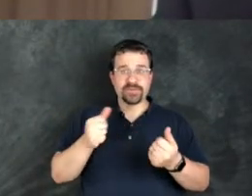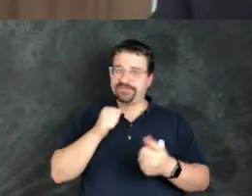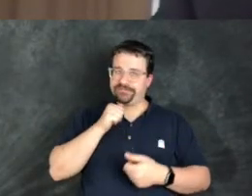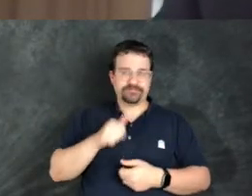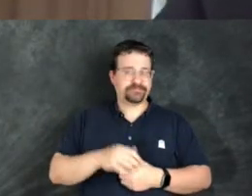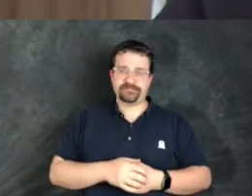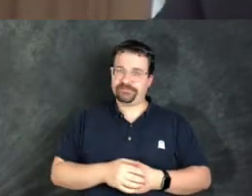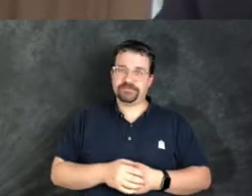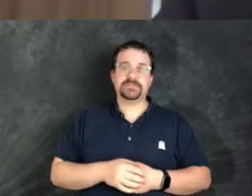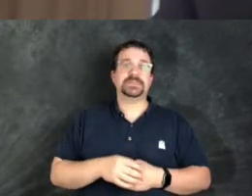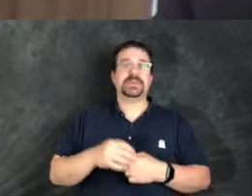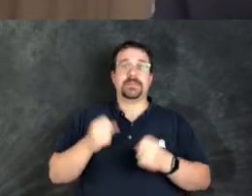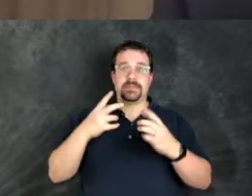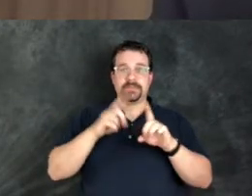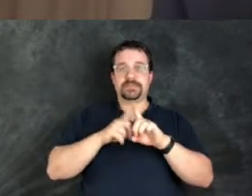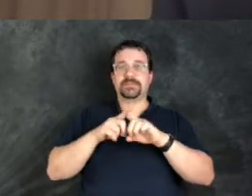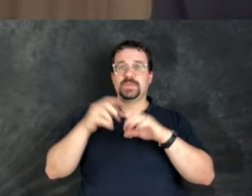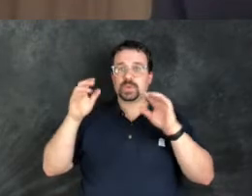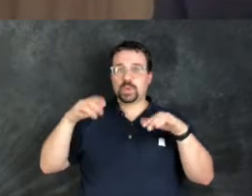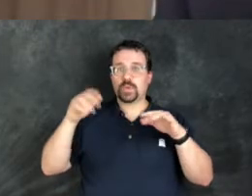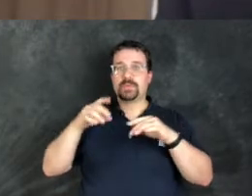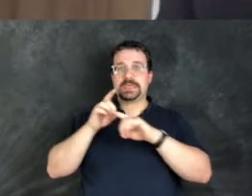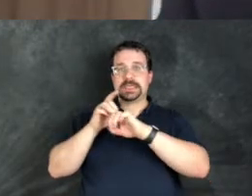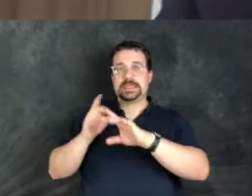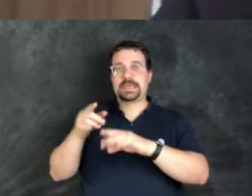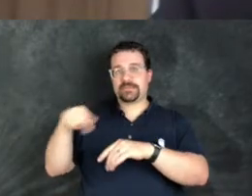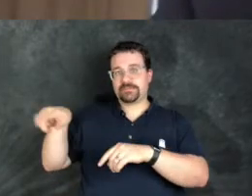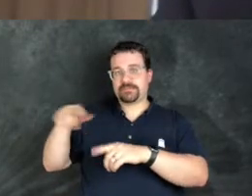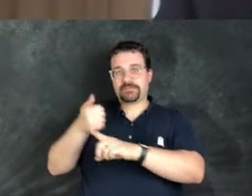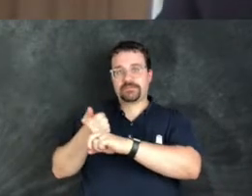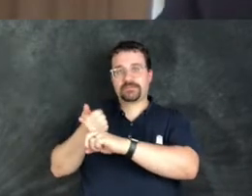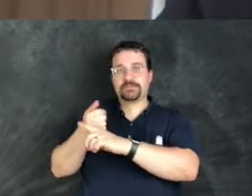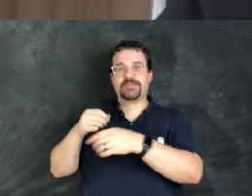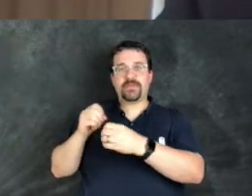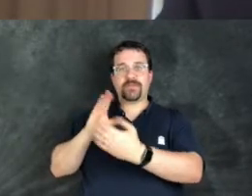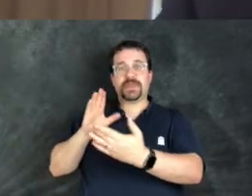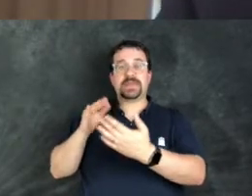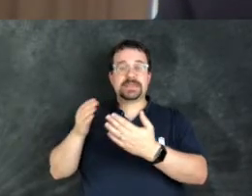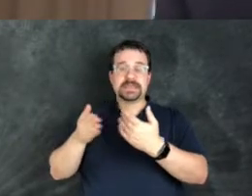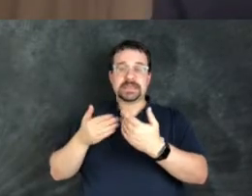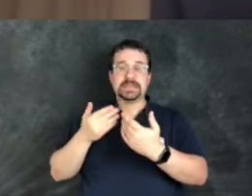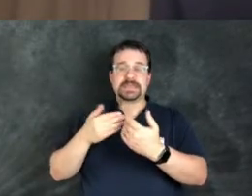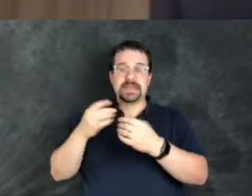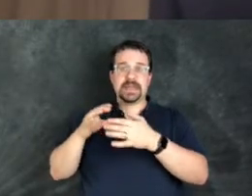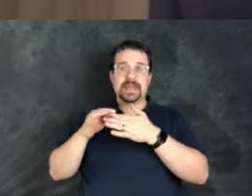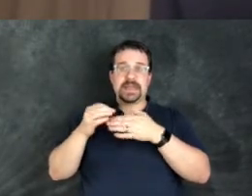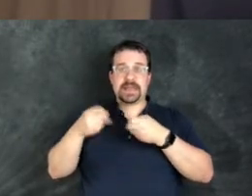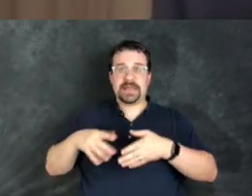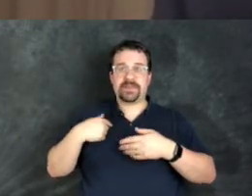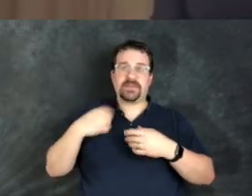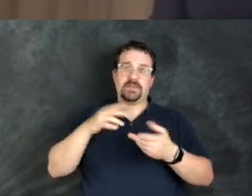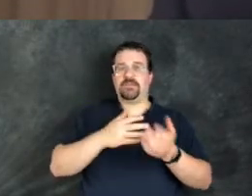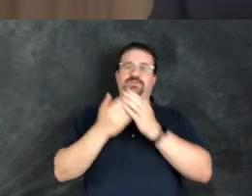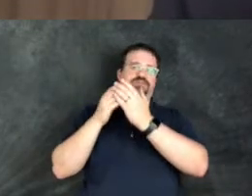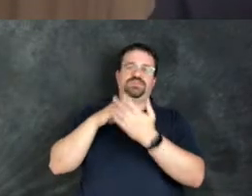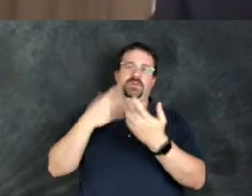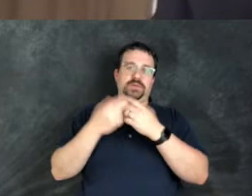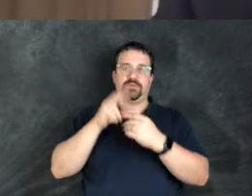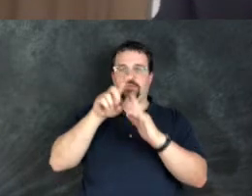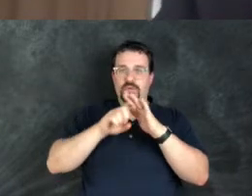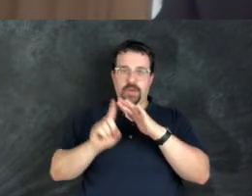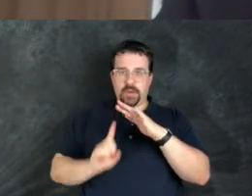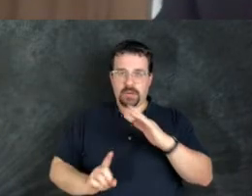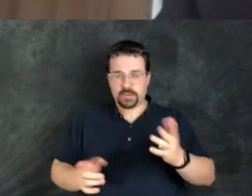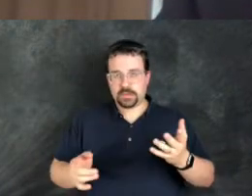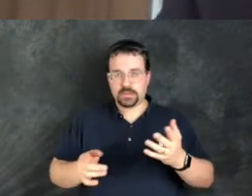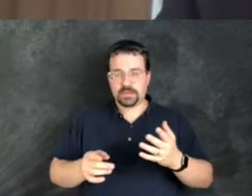solve. They are much like the storms the disciples face that could easily leave us battered and drowning.